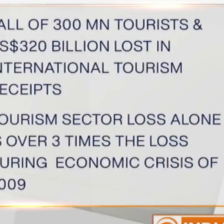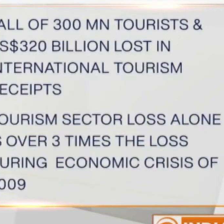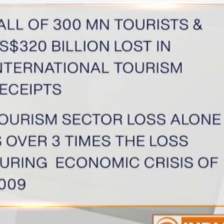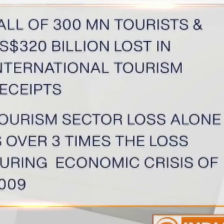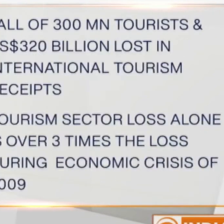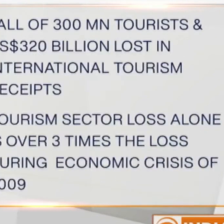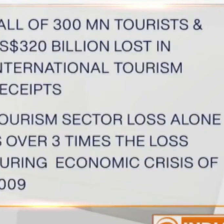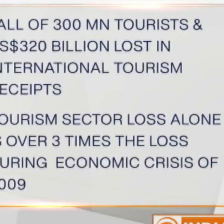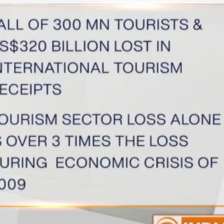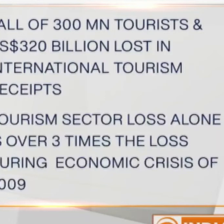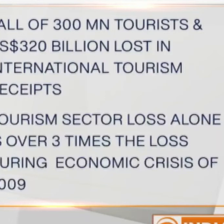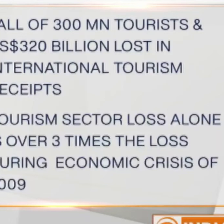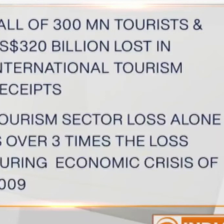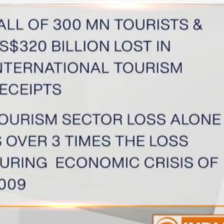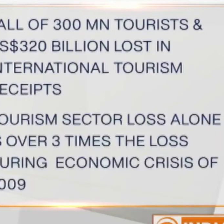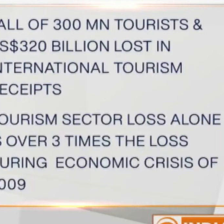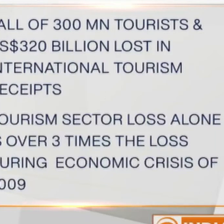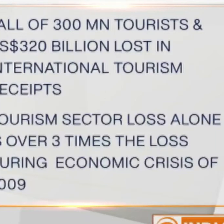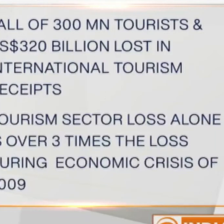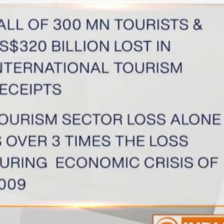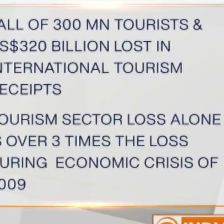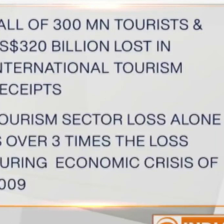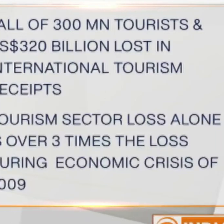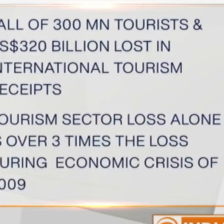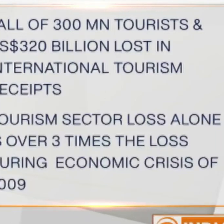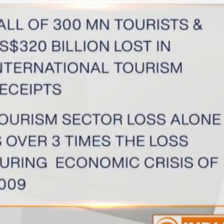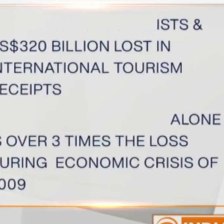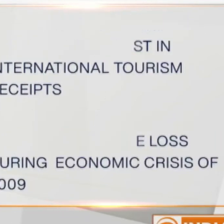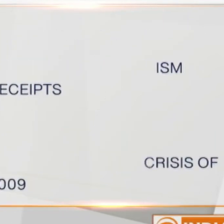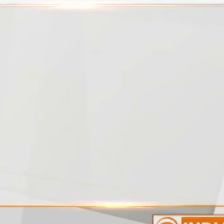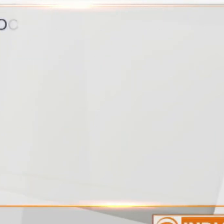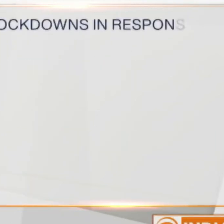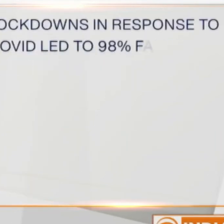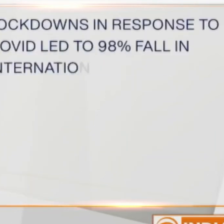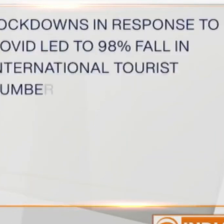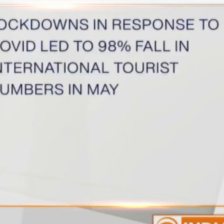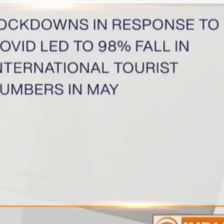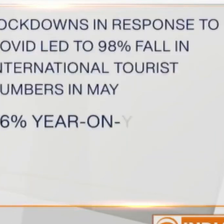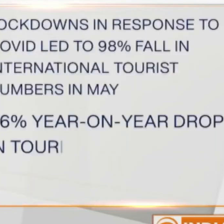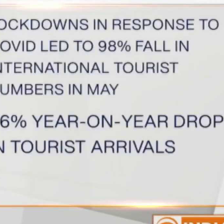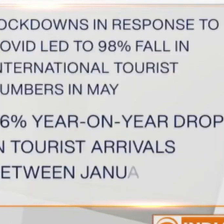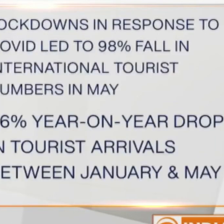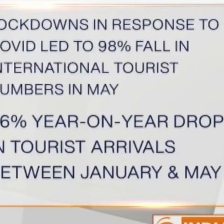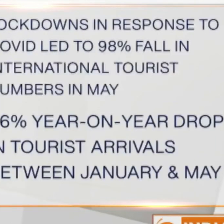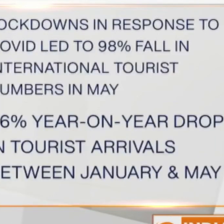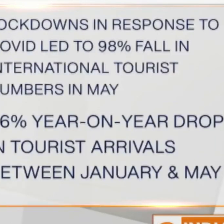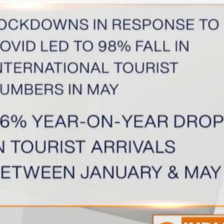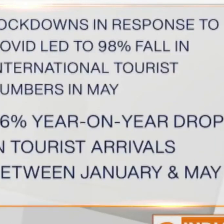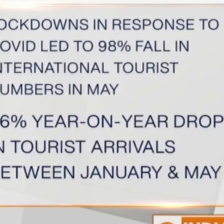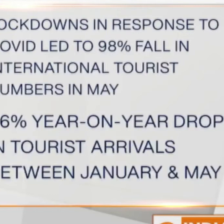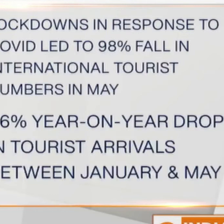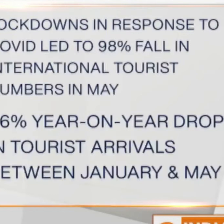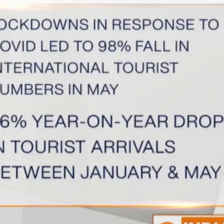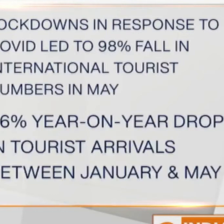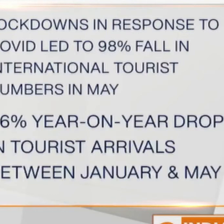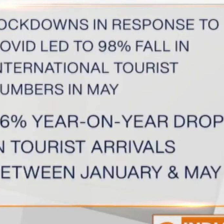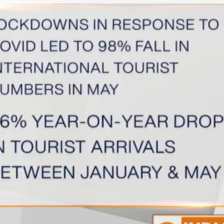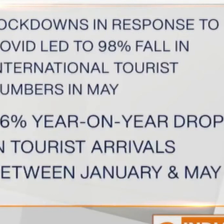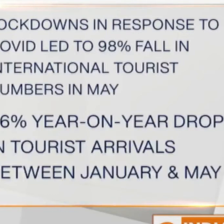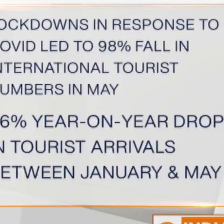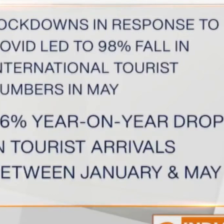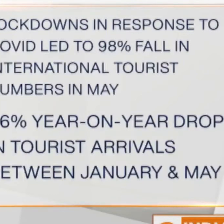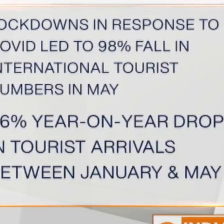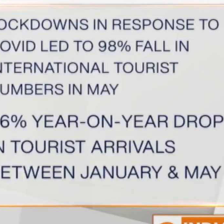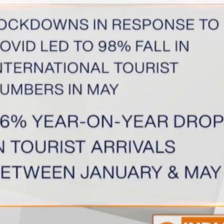in response to the pandemic led to a 98% fall in the international tourist numbers in May when compared